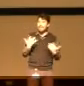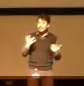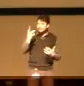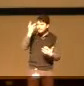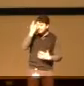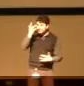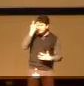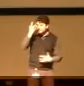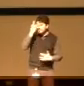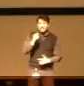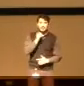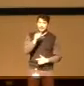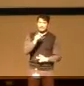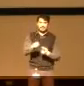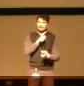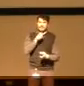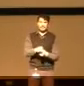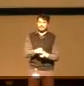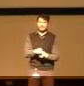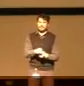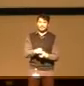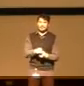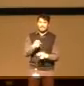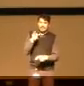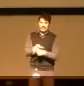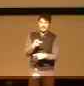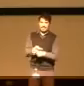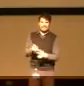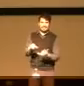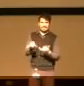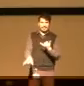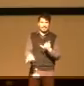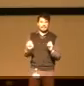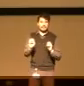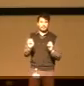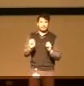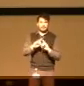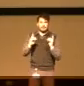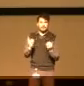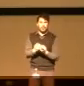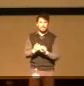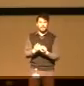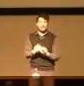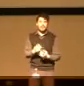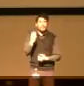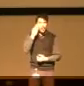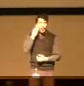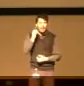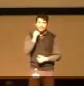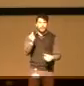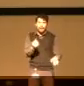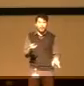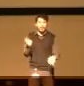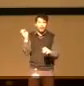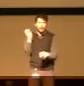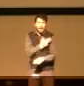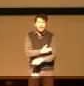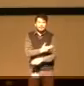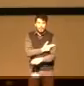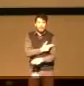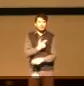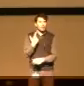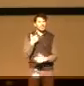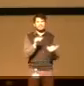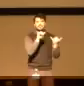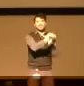specific treatment in the emergency department or require hospitalization, we don't see that many patients with mild disease in the ED. So our admission rate for